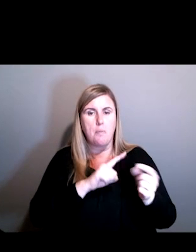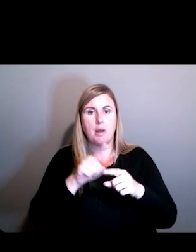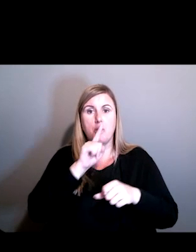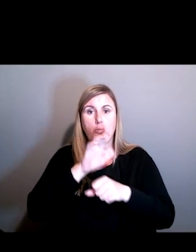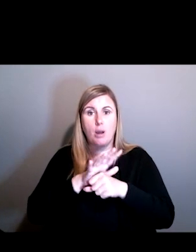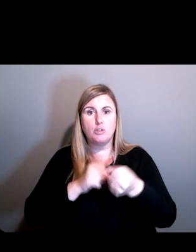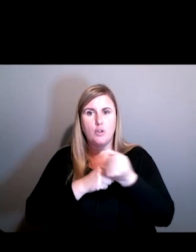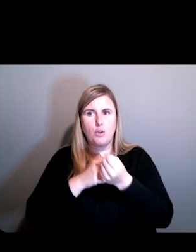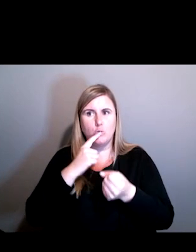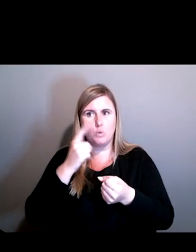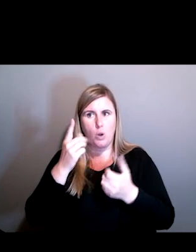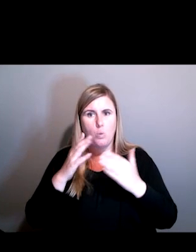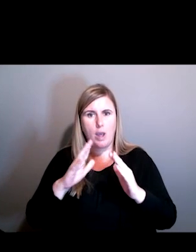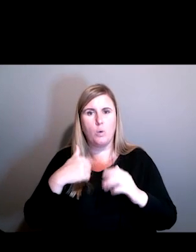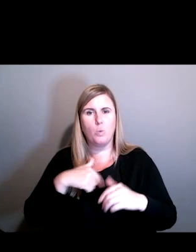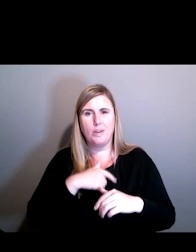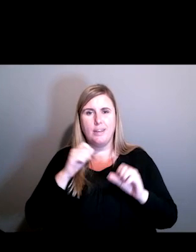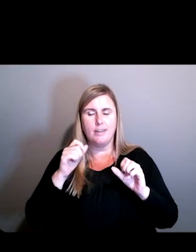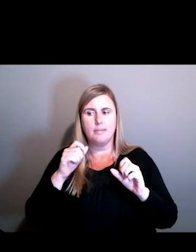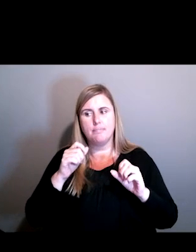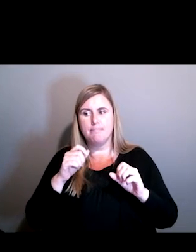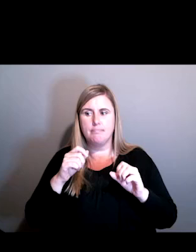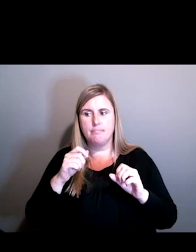but the promise reinforcer is one way that we